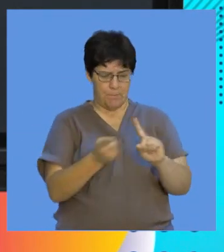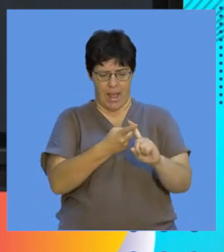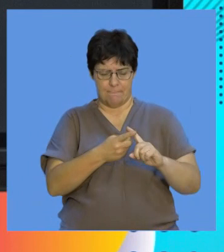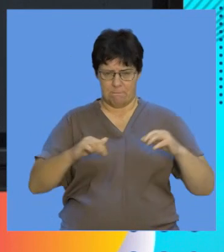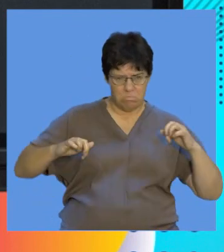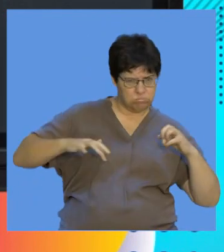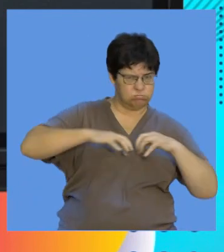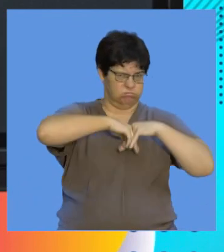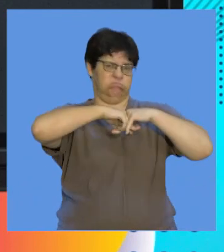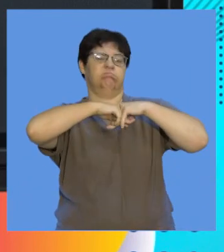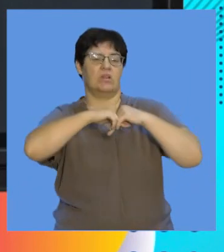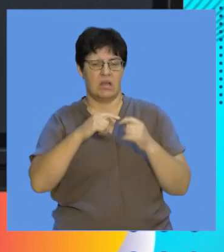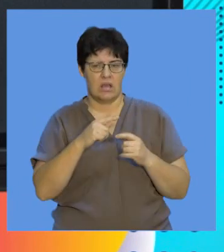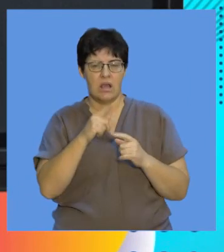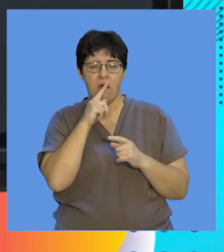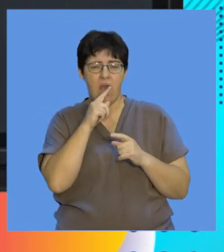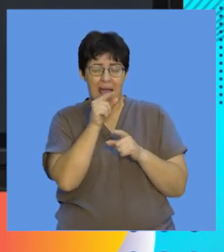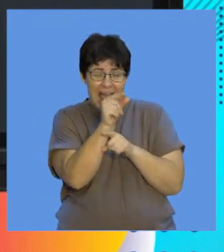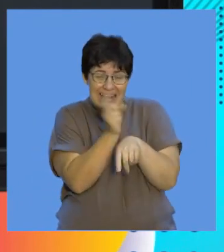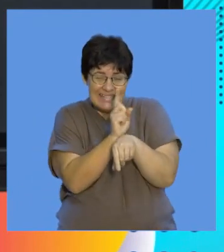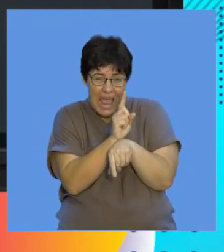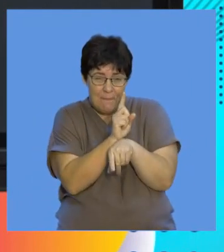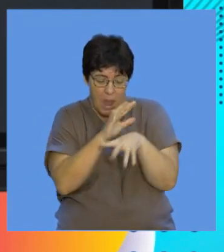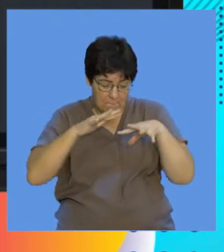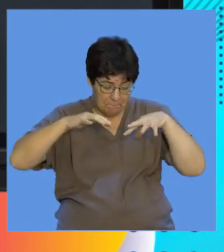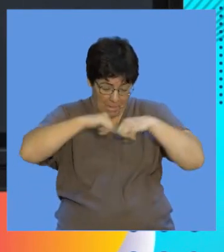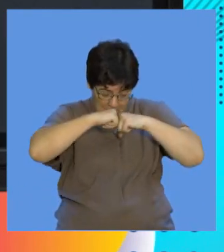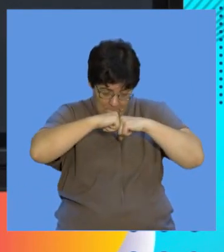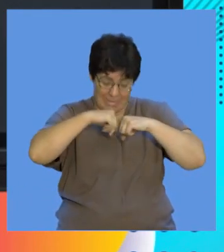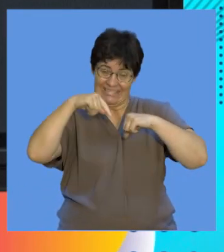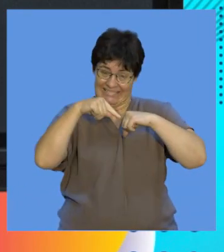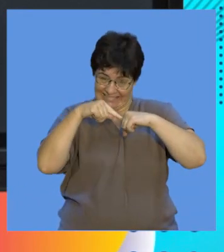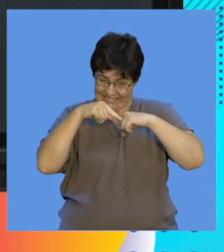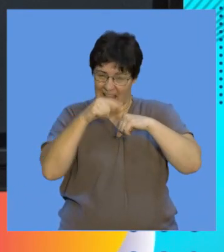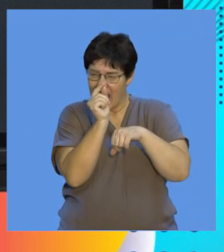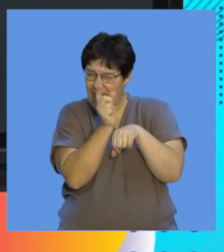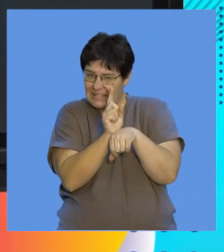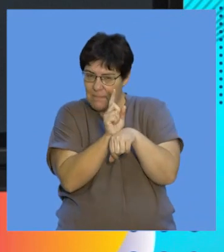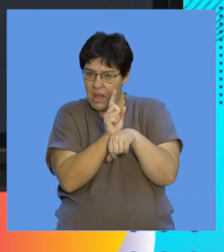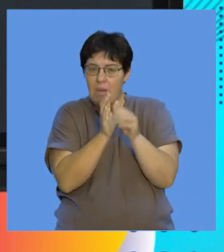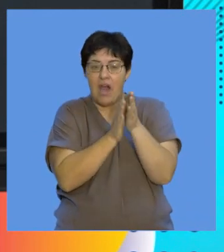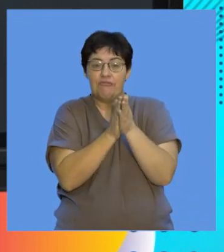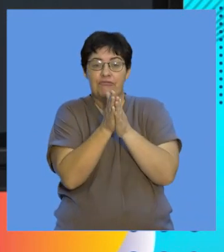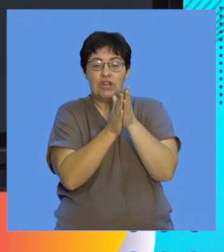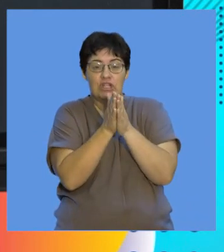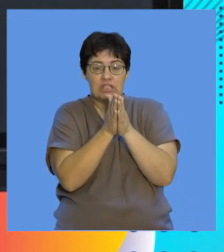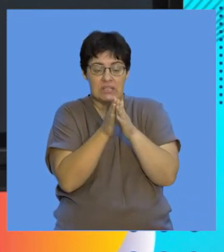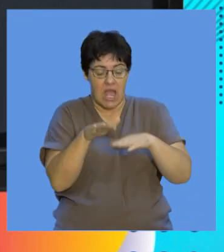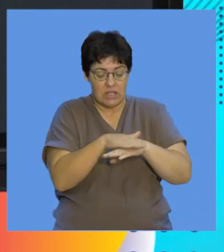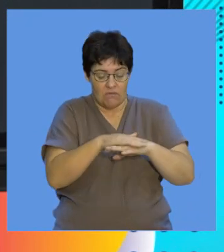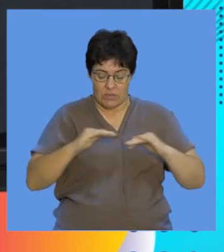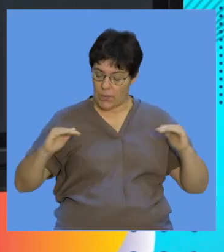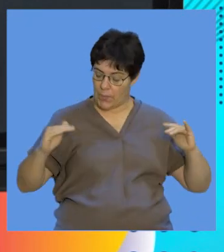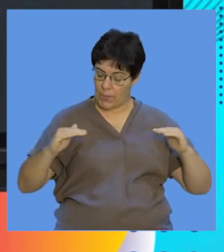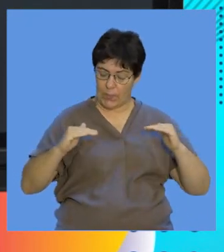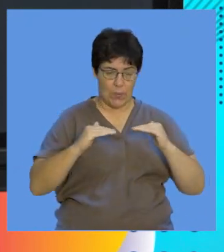actually only concerned with that little moment in time when they do collide. So the friction they may be feeling on the surface